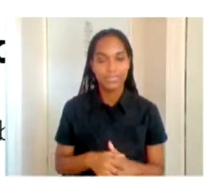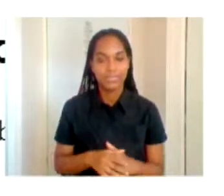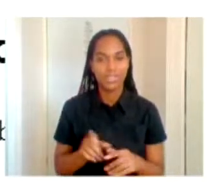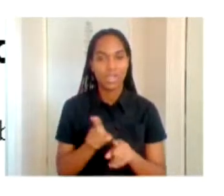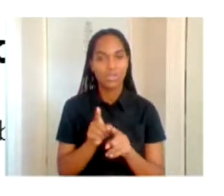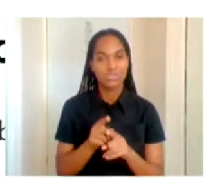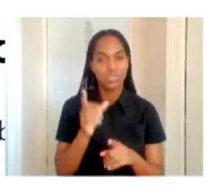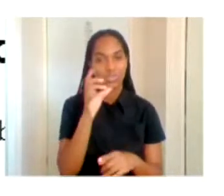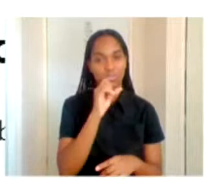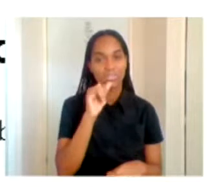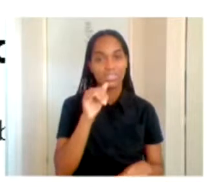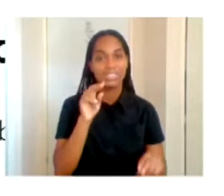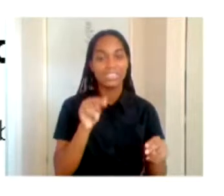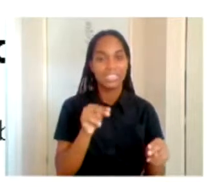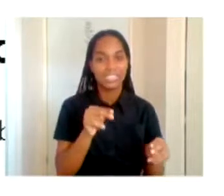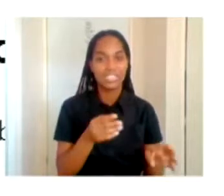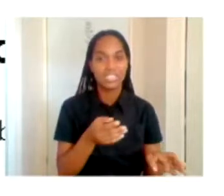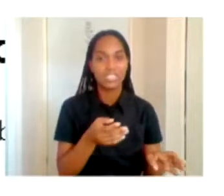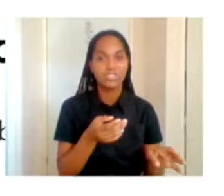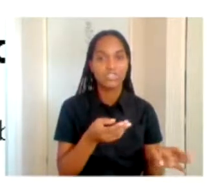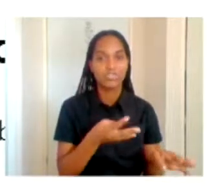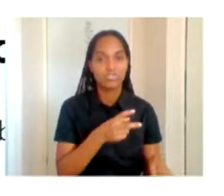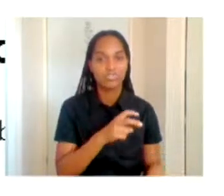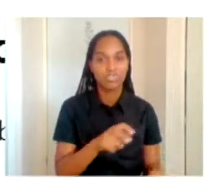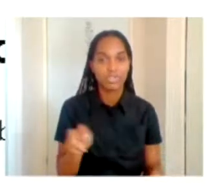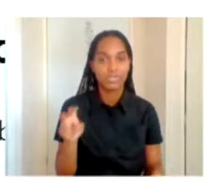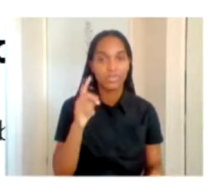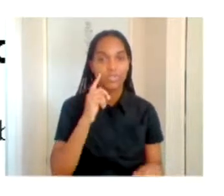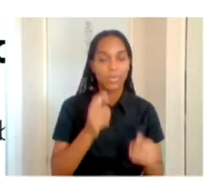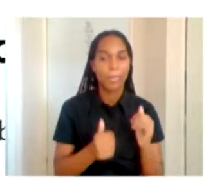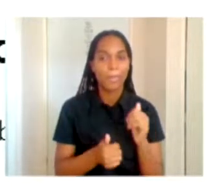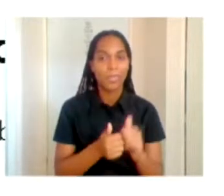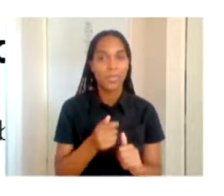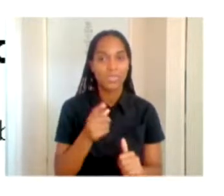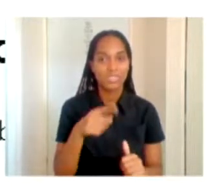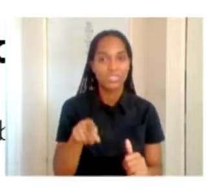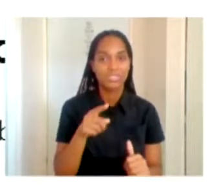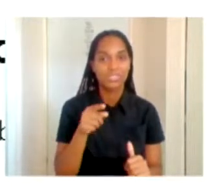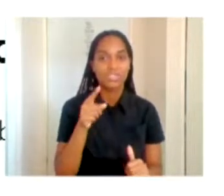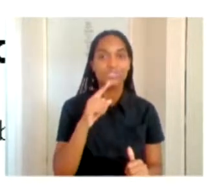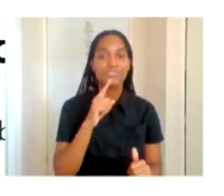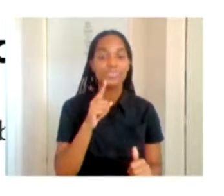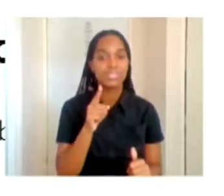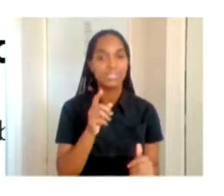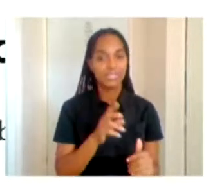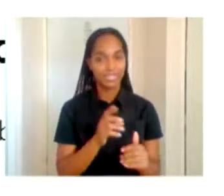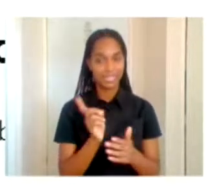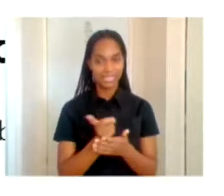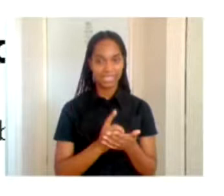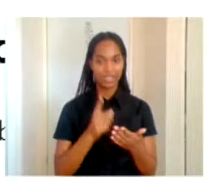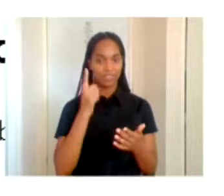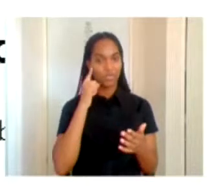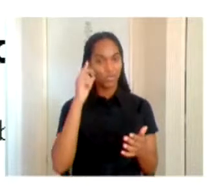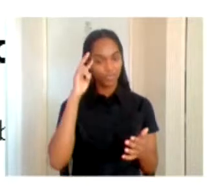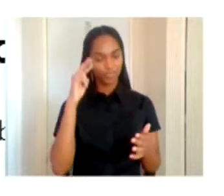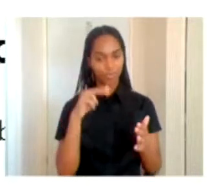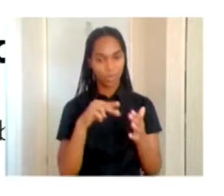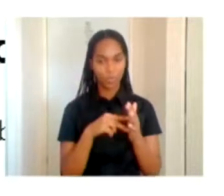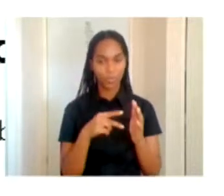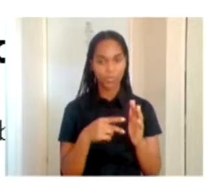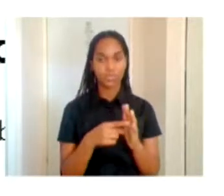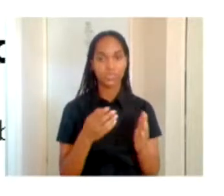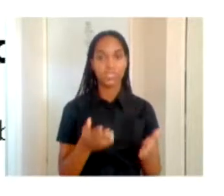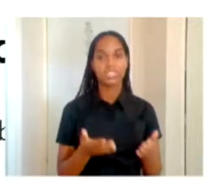unidirectional transport, which is a broadcast in most of the cases. So this has been particularly designed for the purpose of delivering